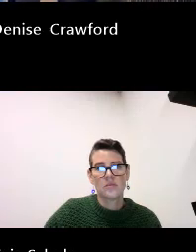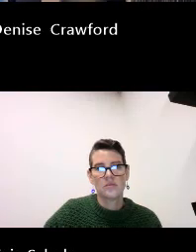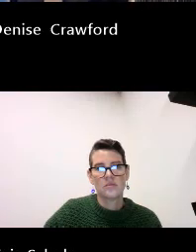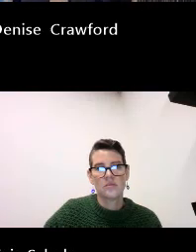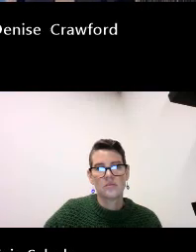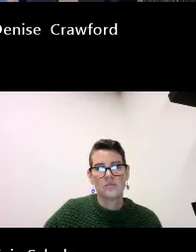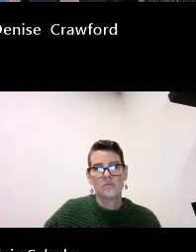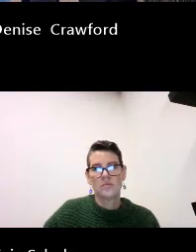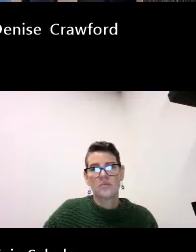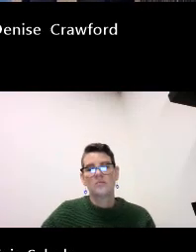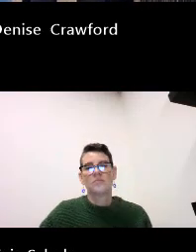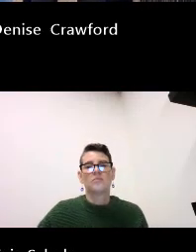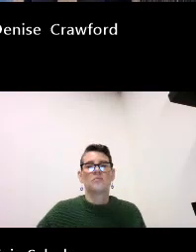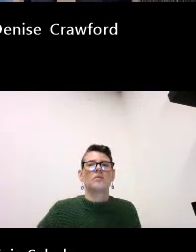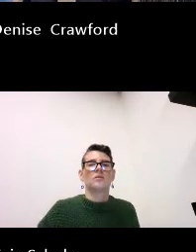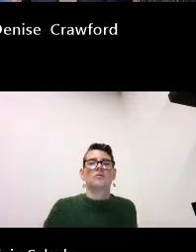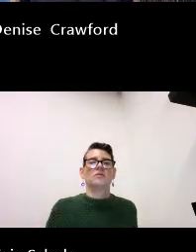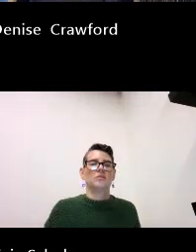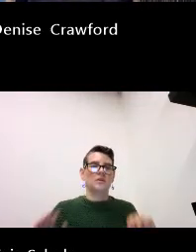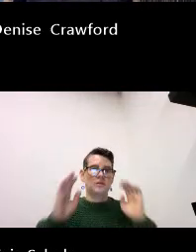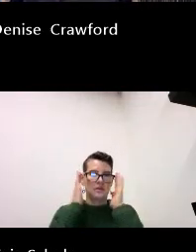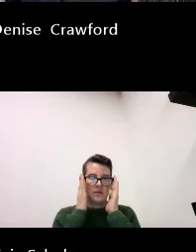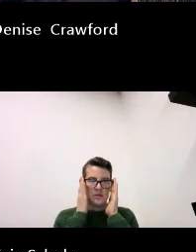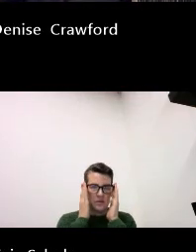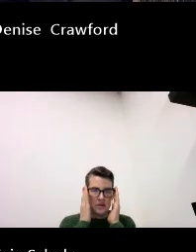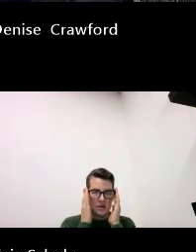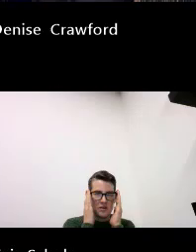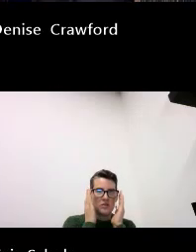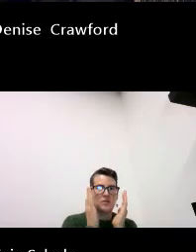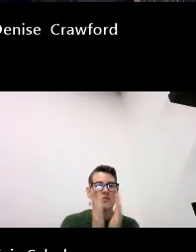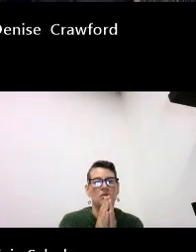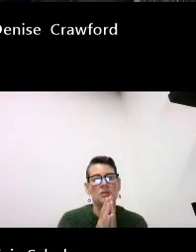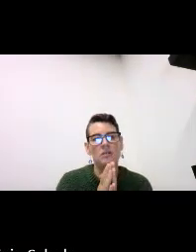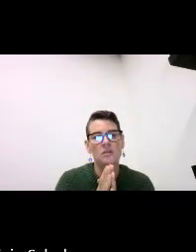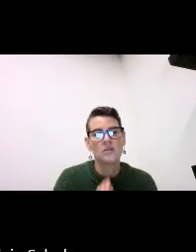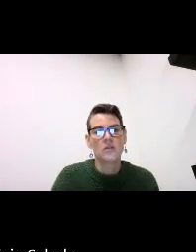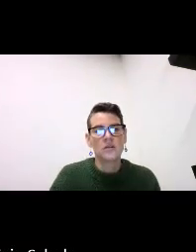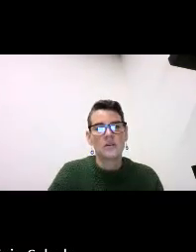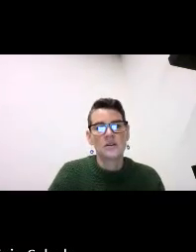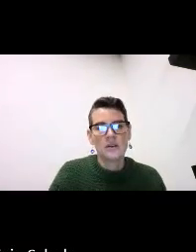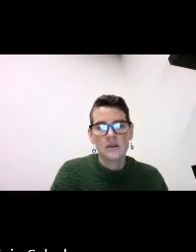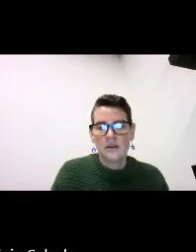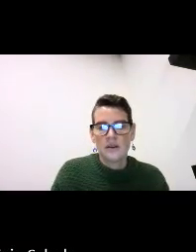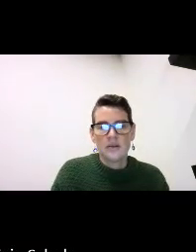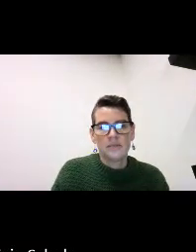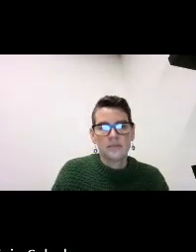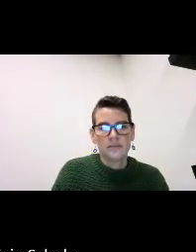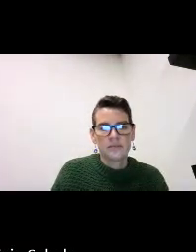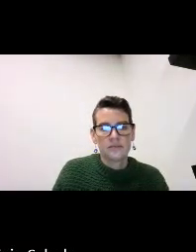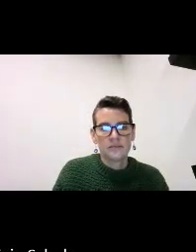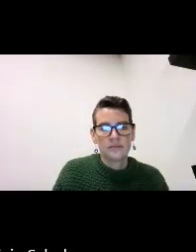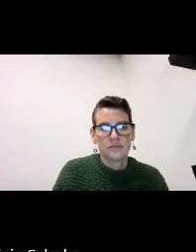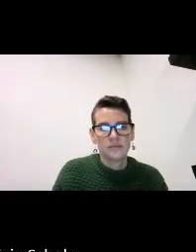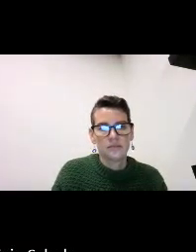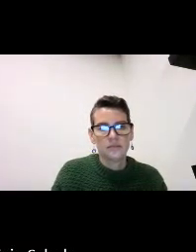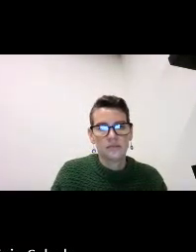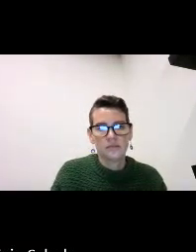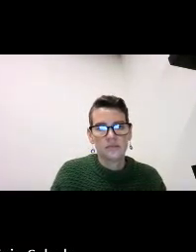your organization does not have that ability, having that documented in the progress note is going to be